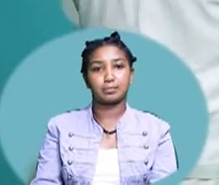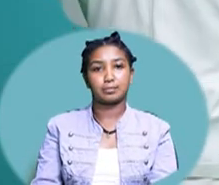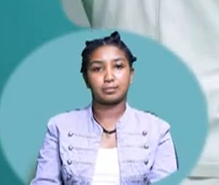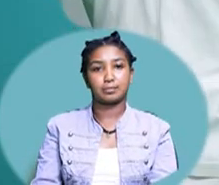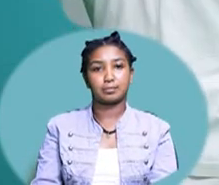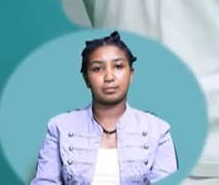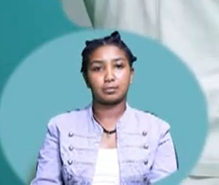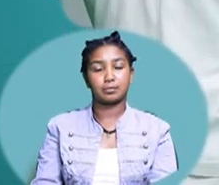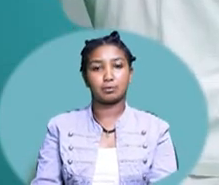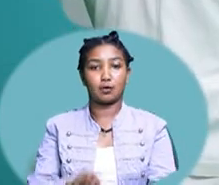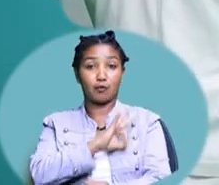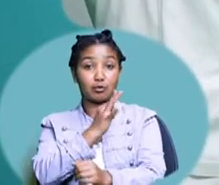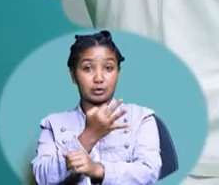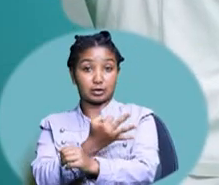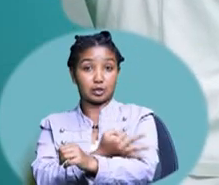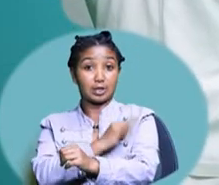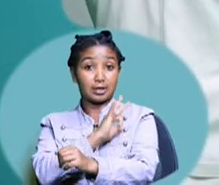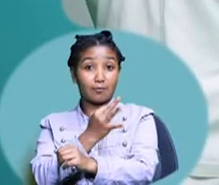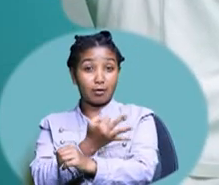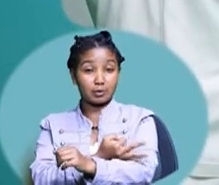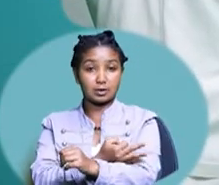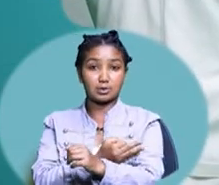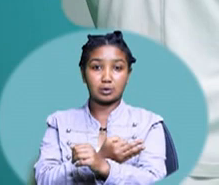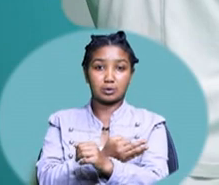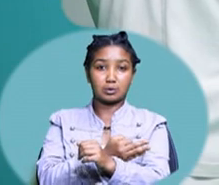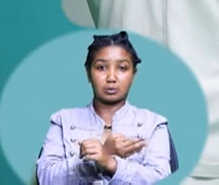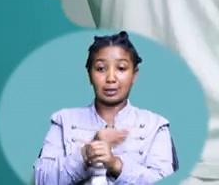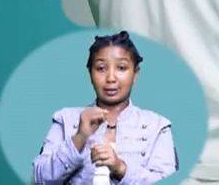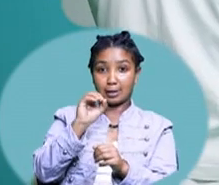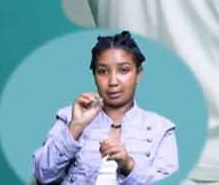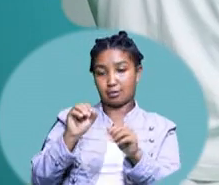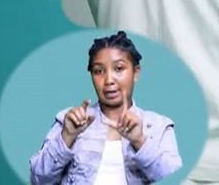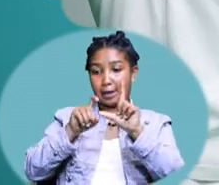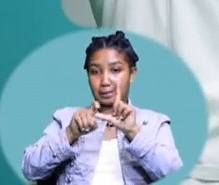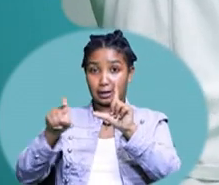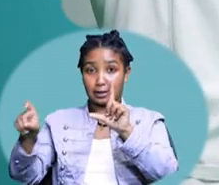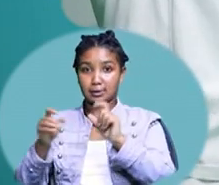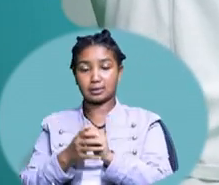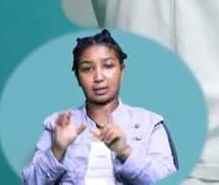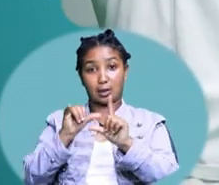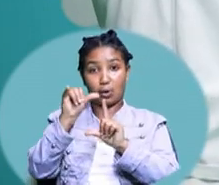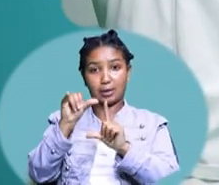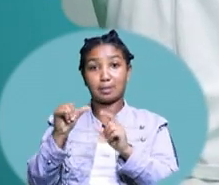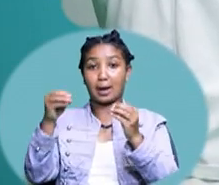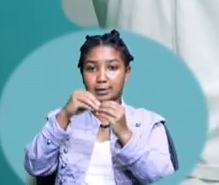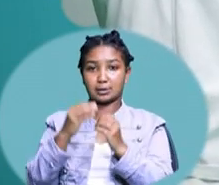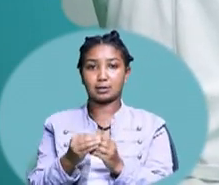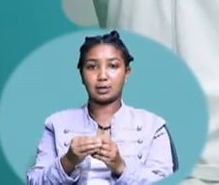Let's take force as what? The force component along the x-axis, Fx in the I,